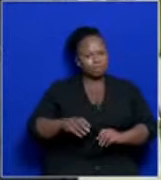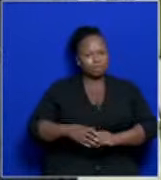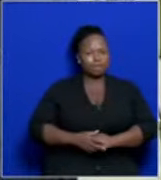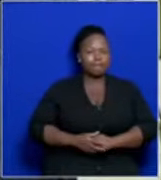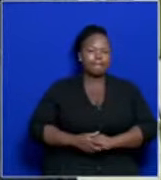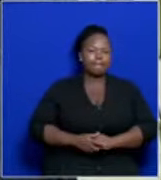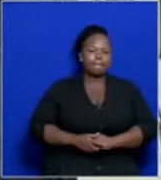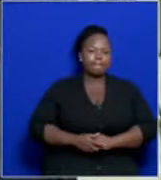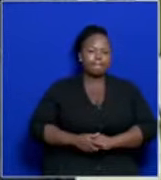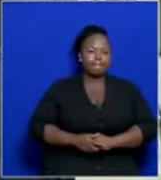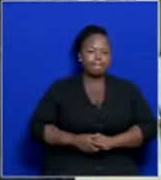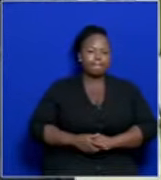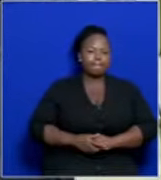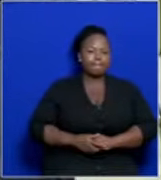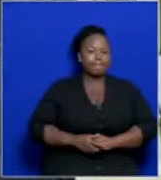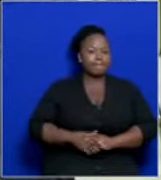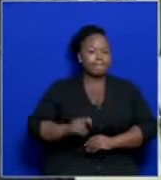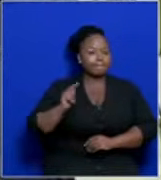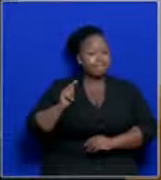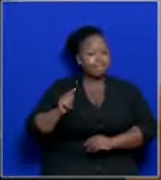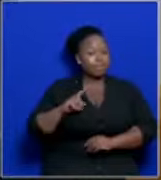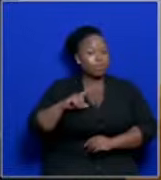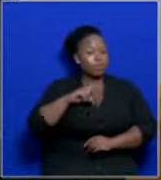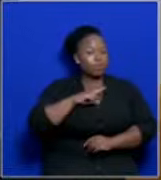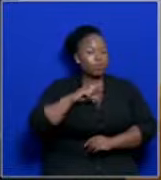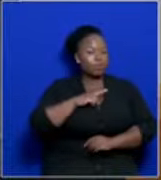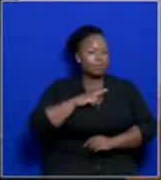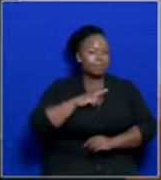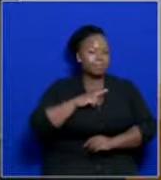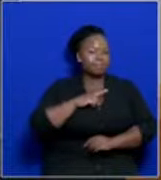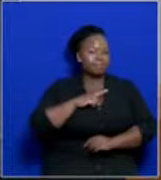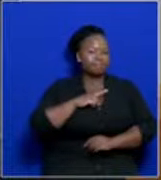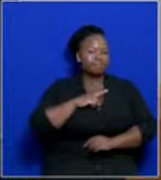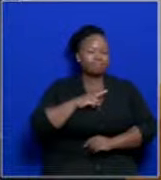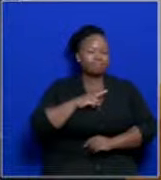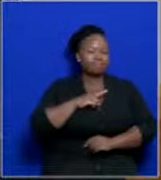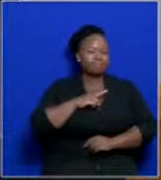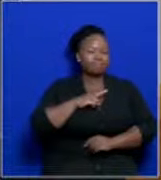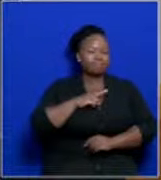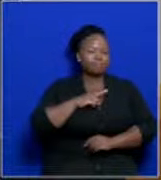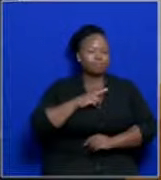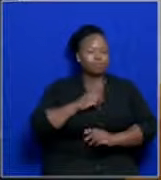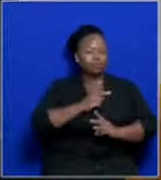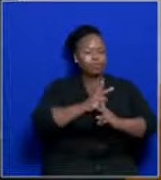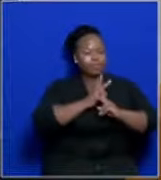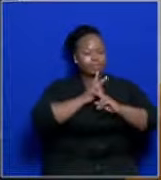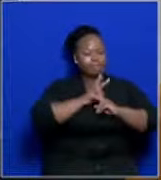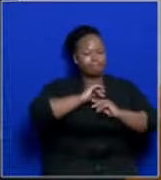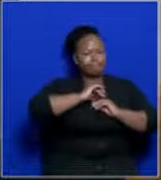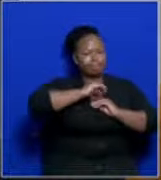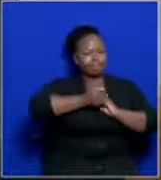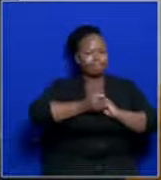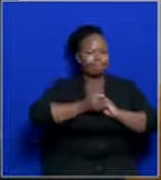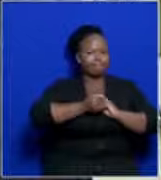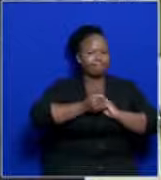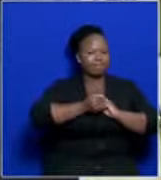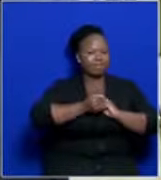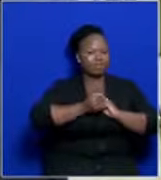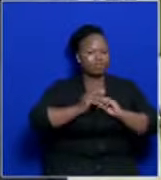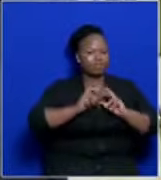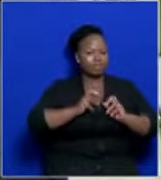This is mainly for purposes of preserving the integrity of investigation.